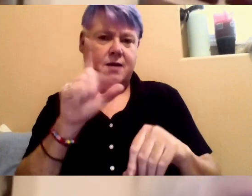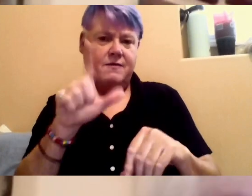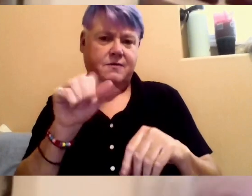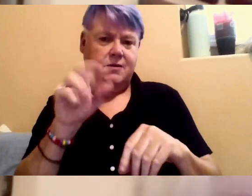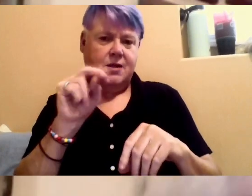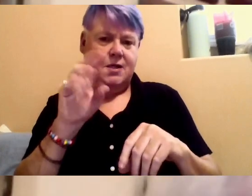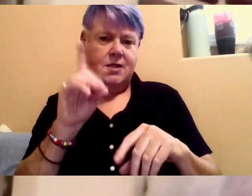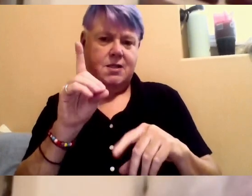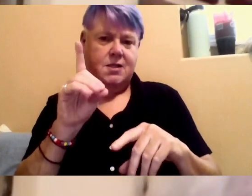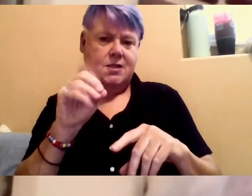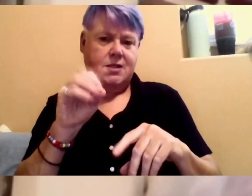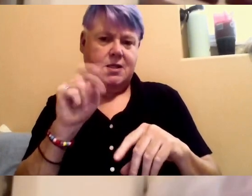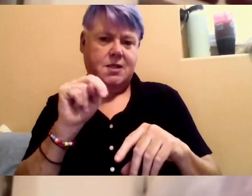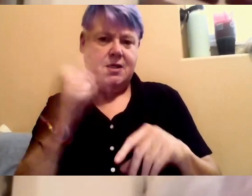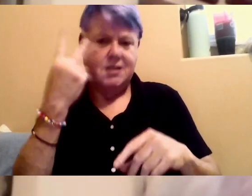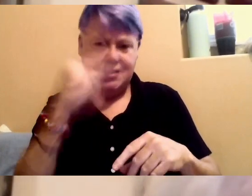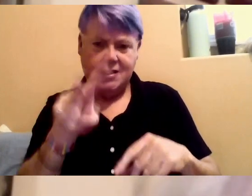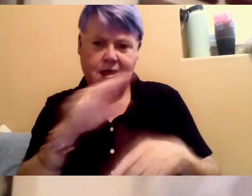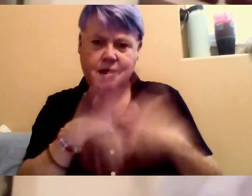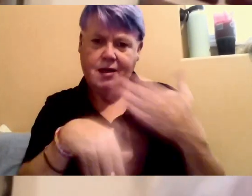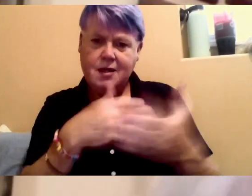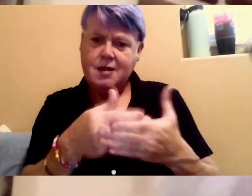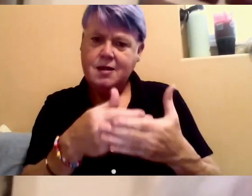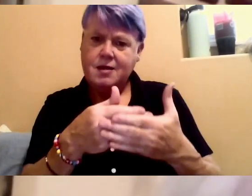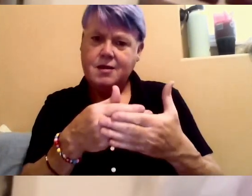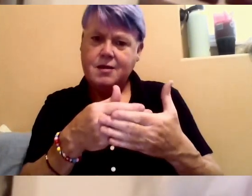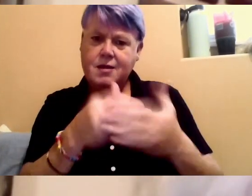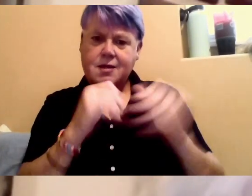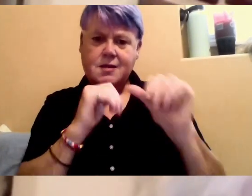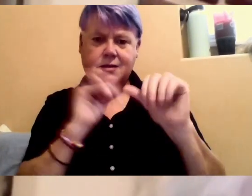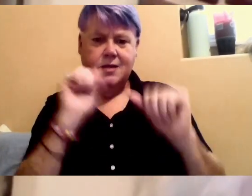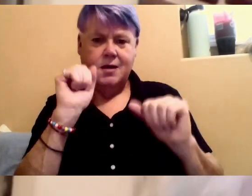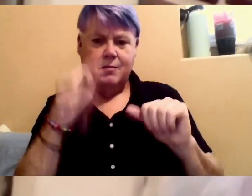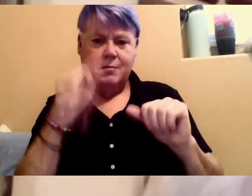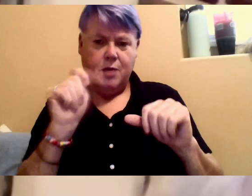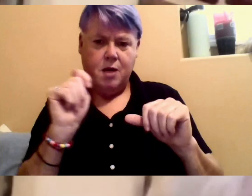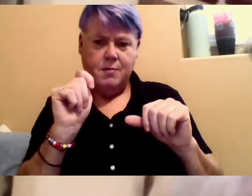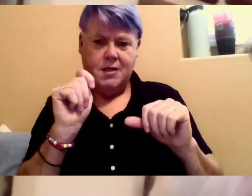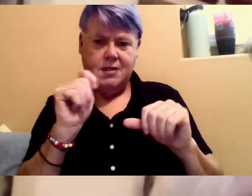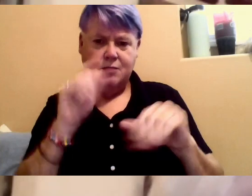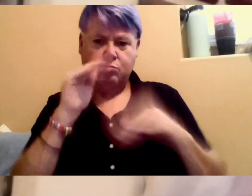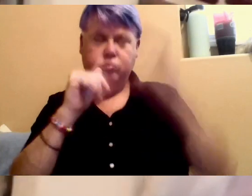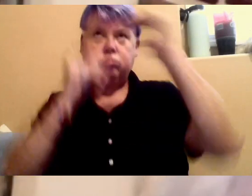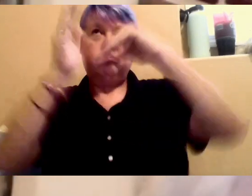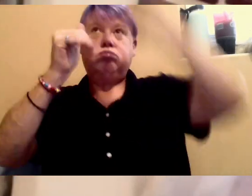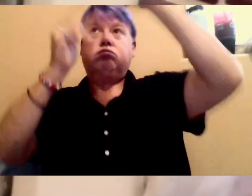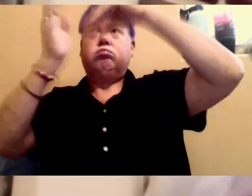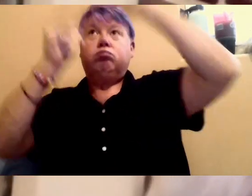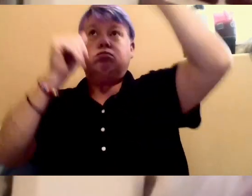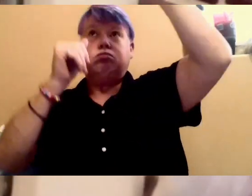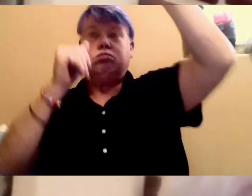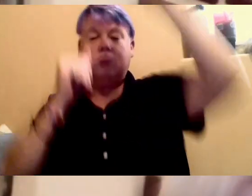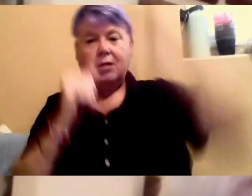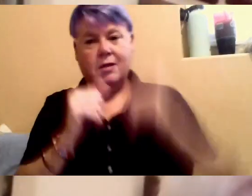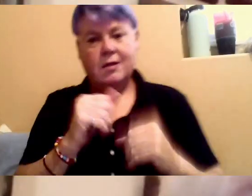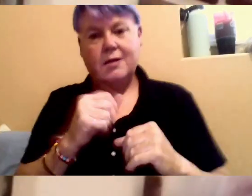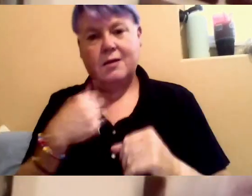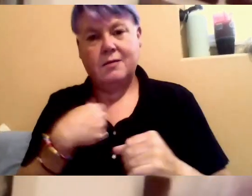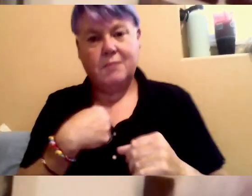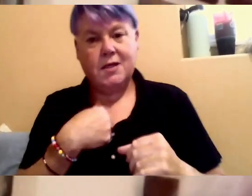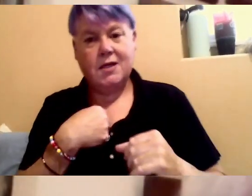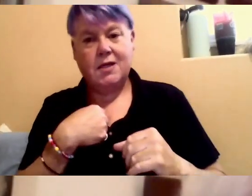And seeing all these apartment buildings rising up all over the place, to me is